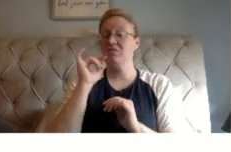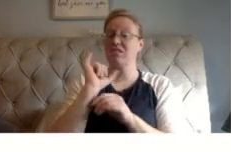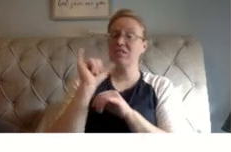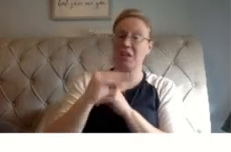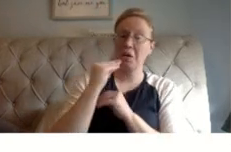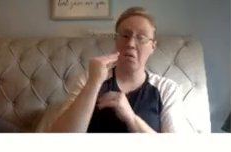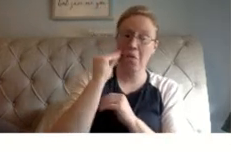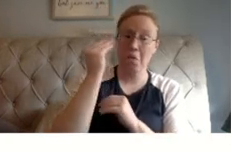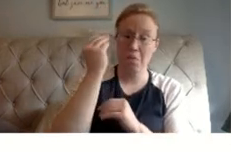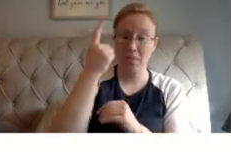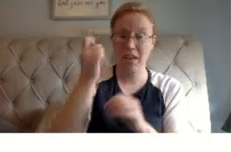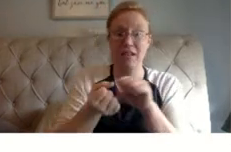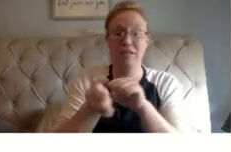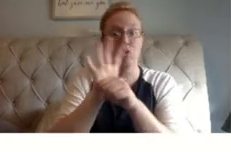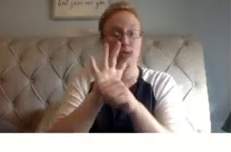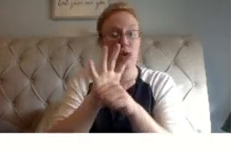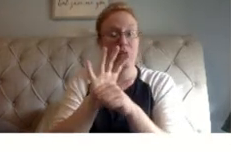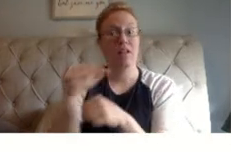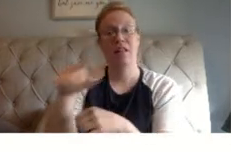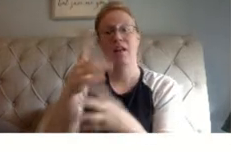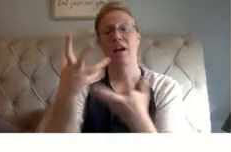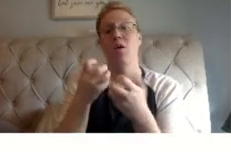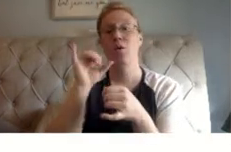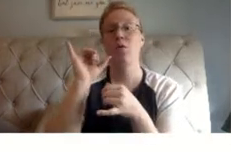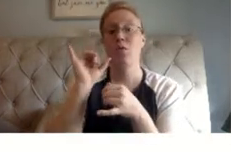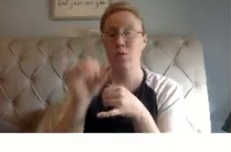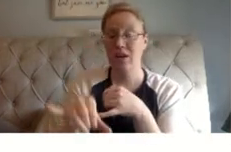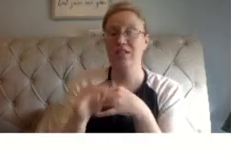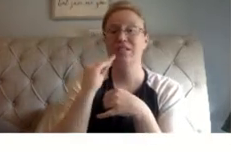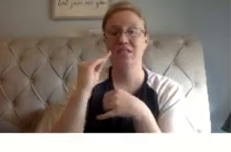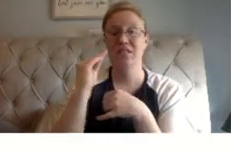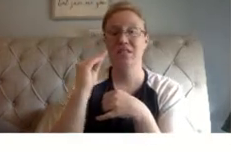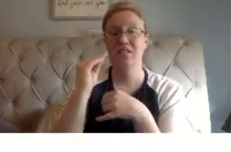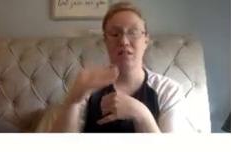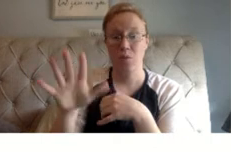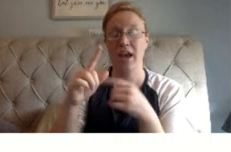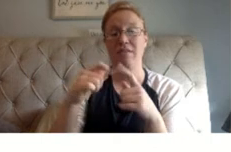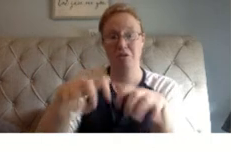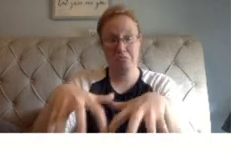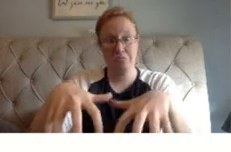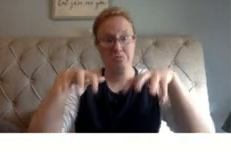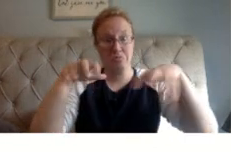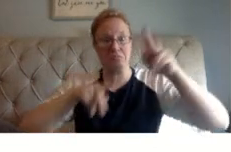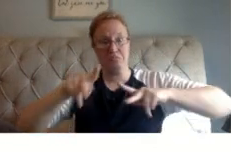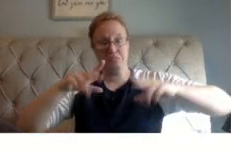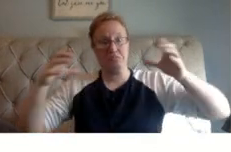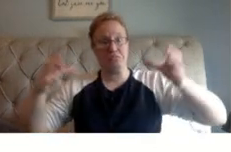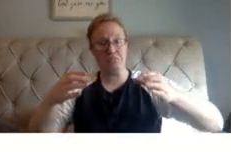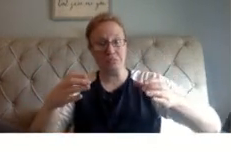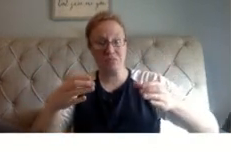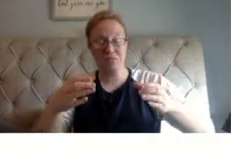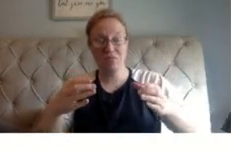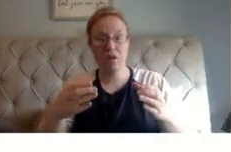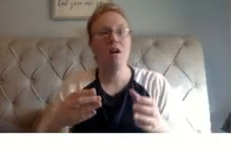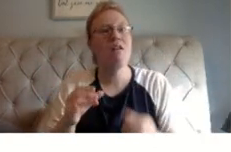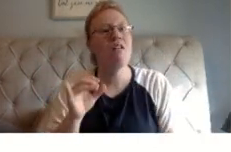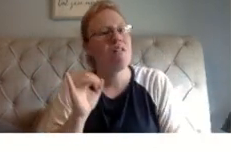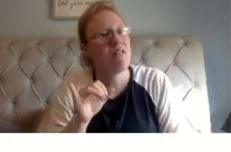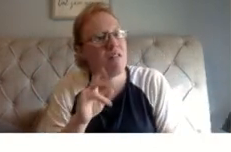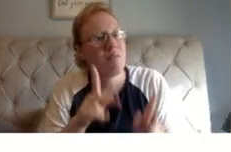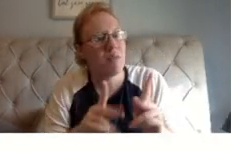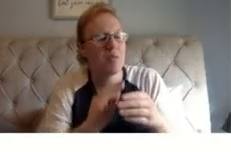home because of the coronavirus. They want to stay away from crowds. Oh, so people are